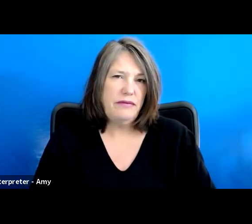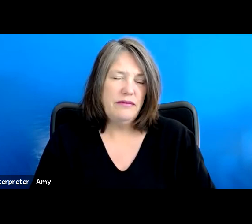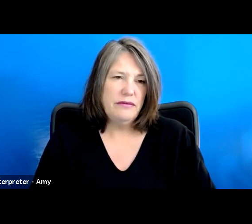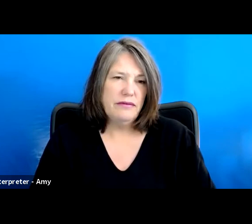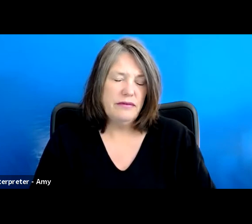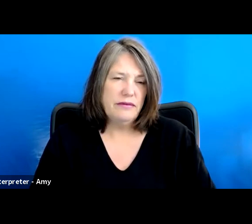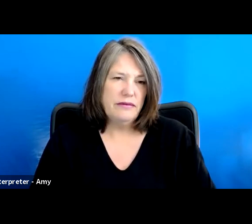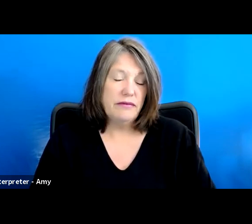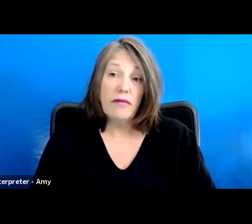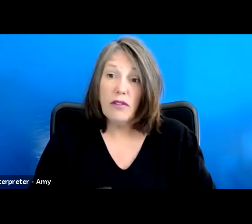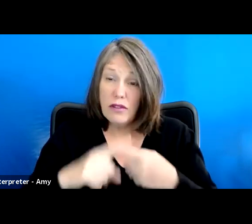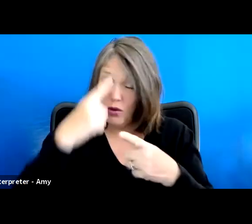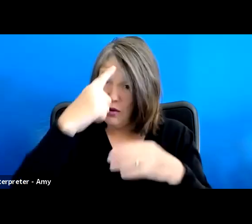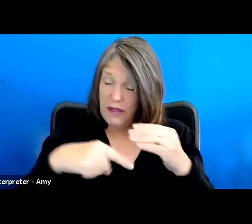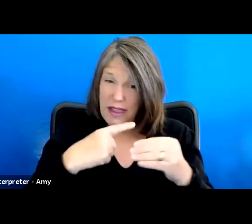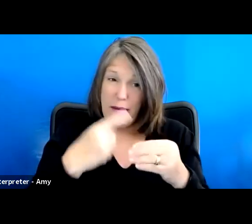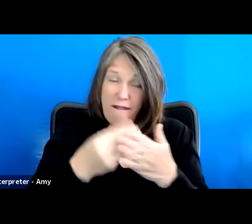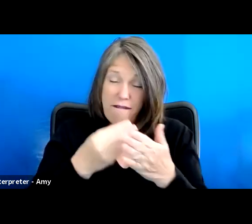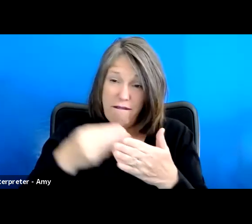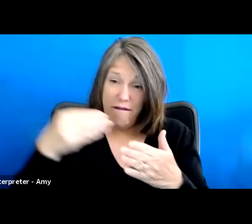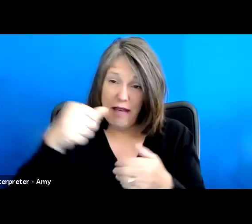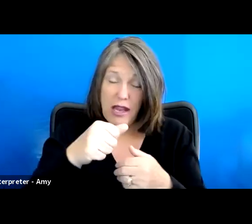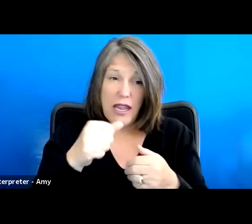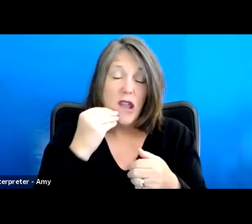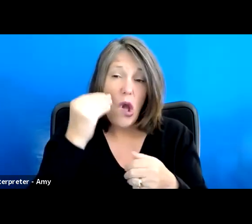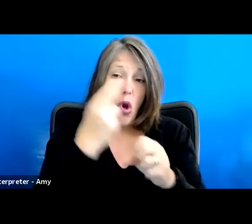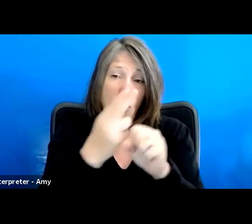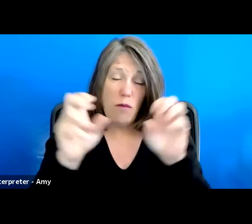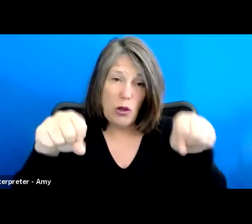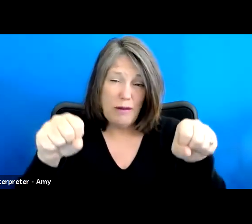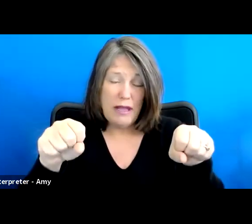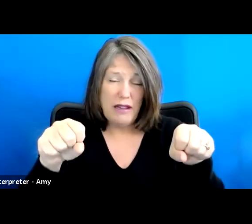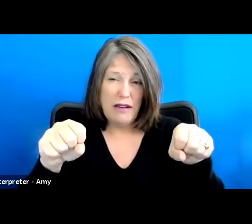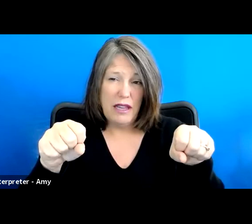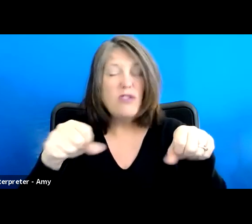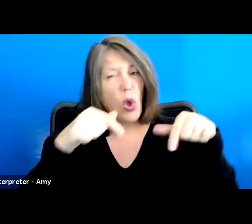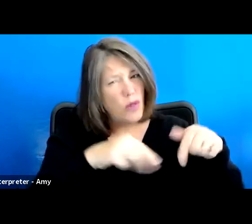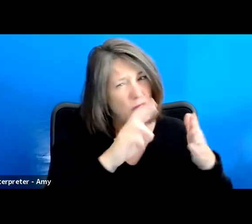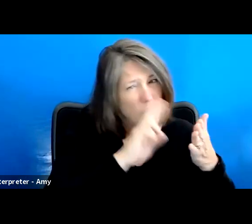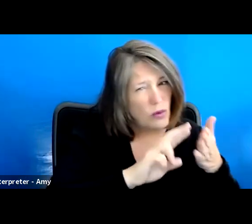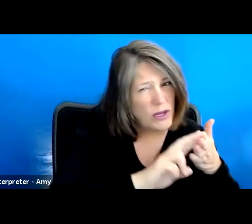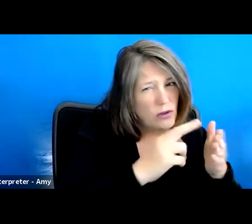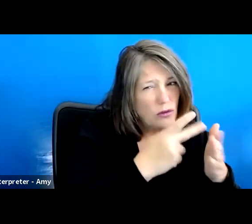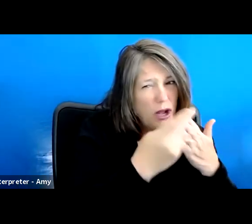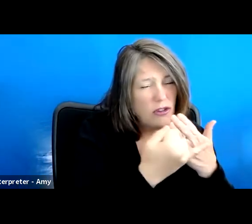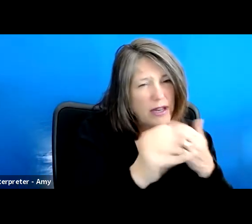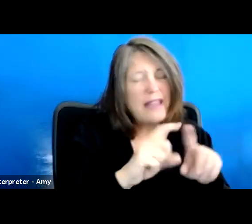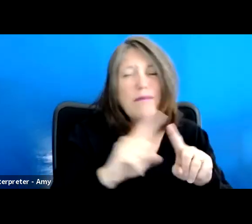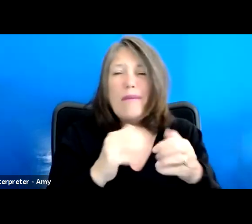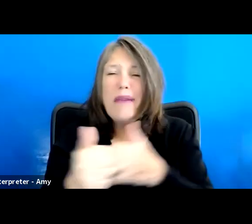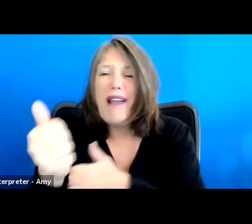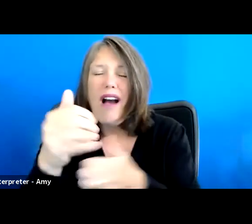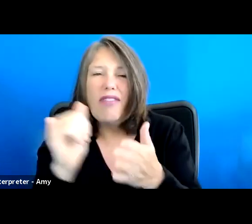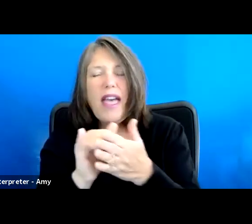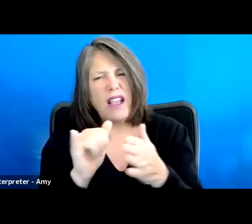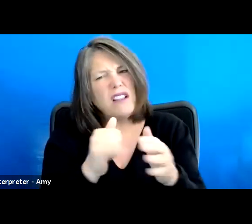So to think about funding home usability beyond this research project, because each participant received